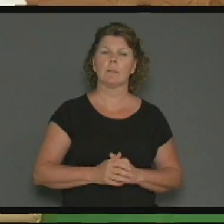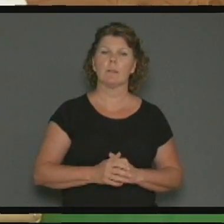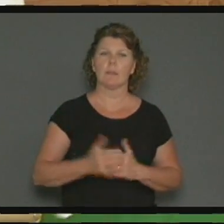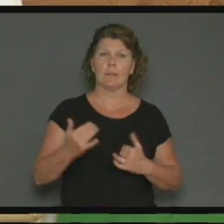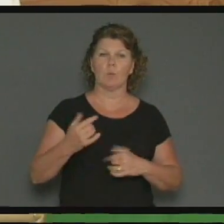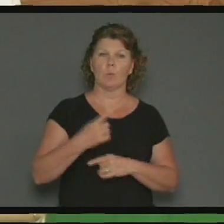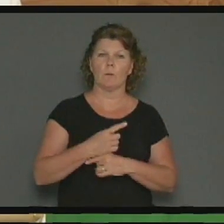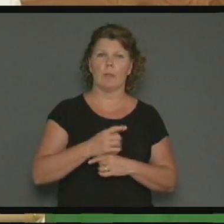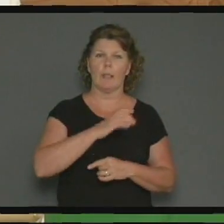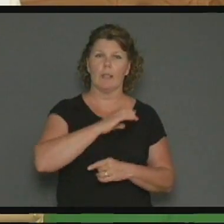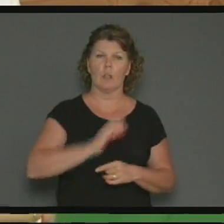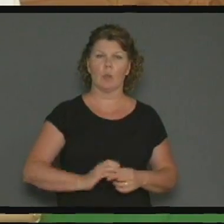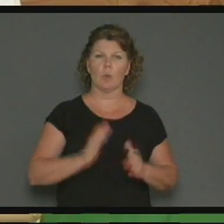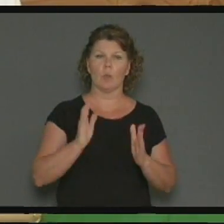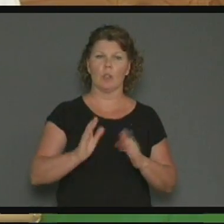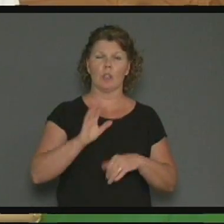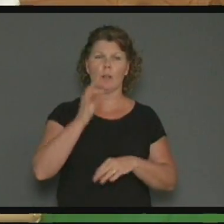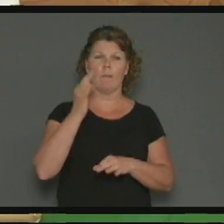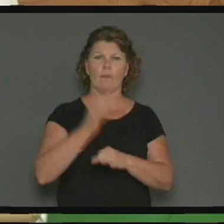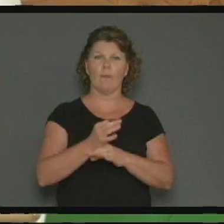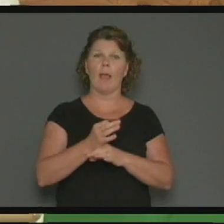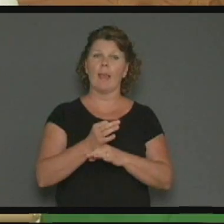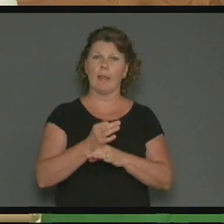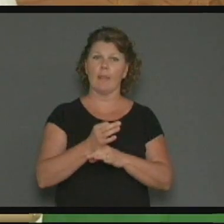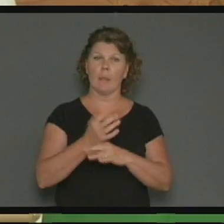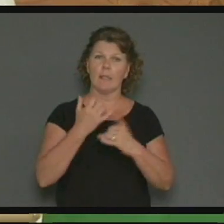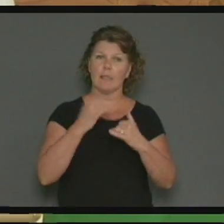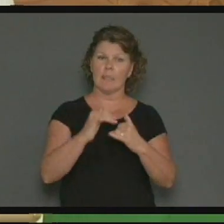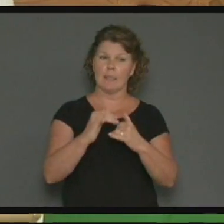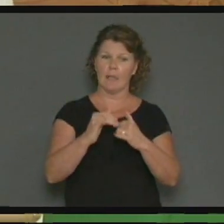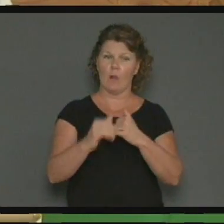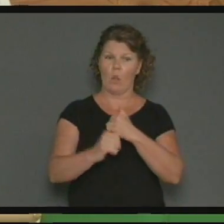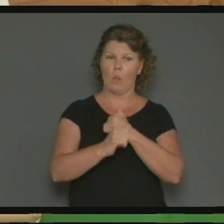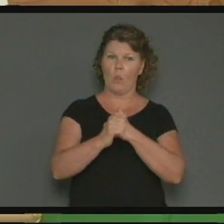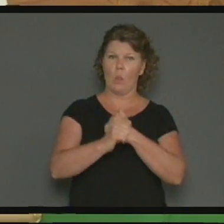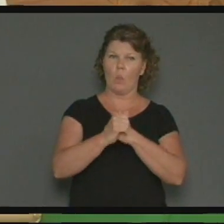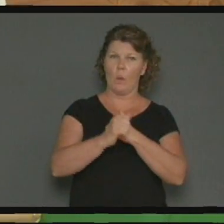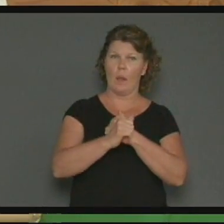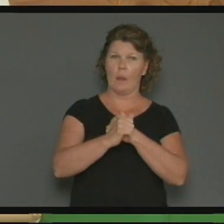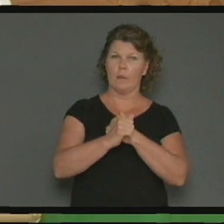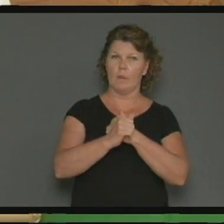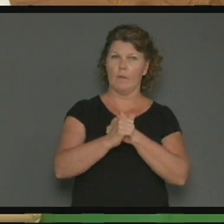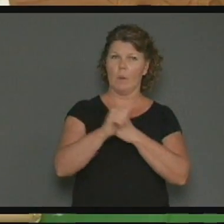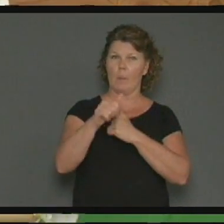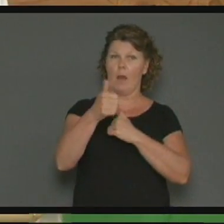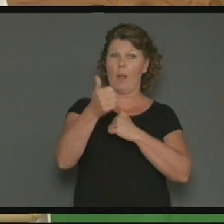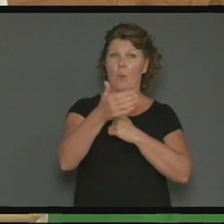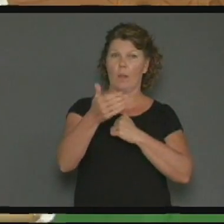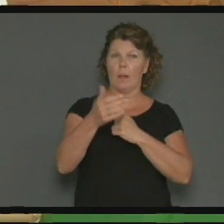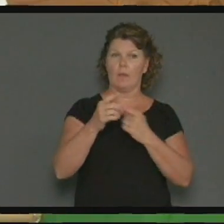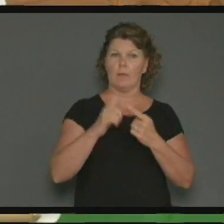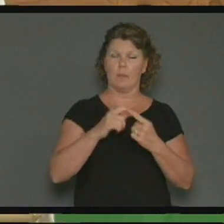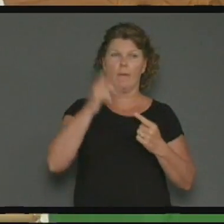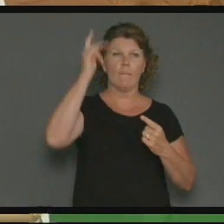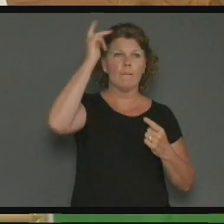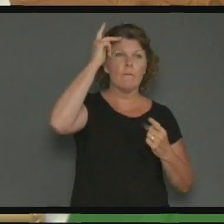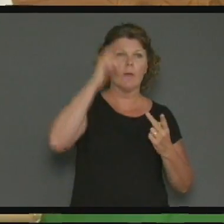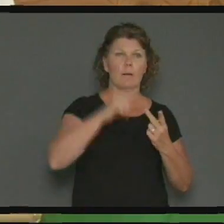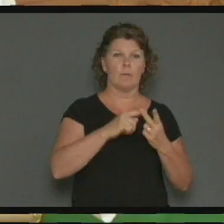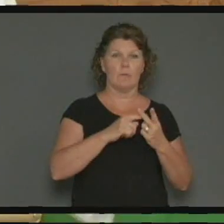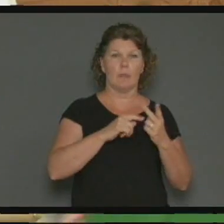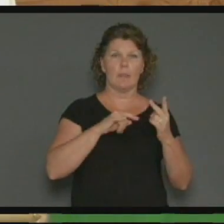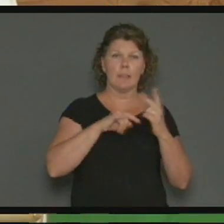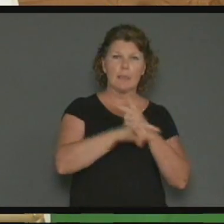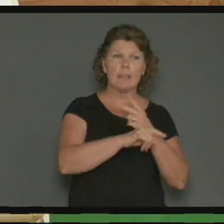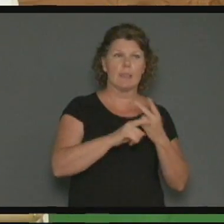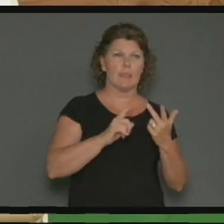Today, our Christian faith walk is still threatened by outside influences, by philosophy and empty deceit,